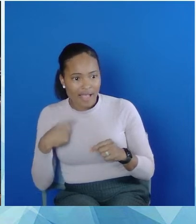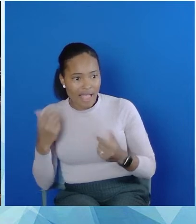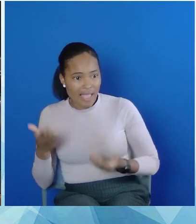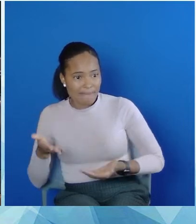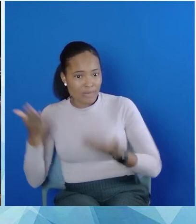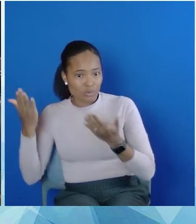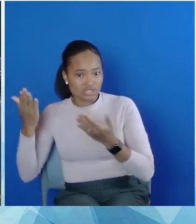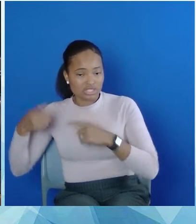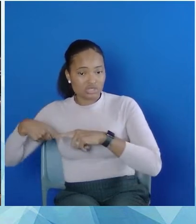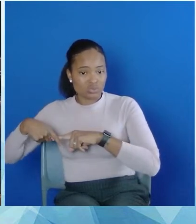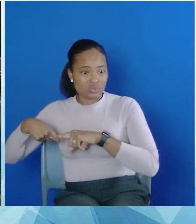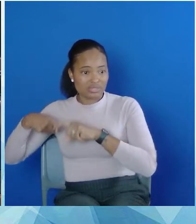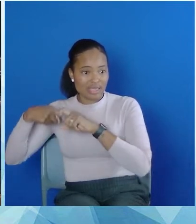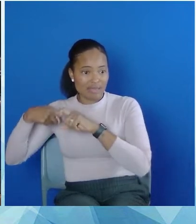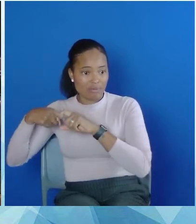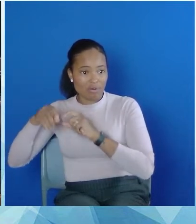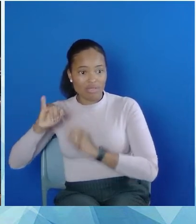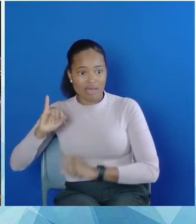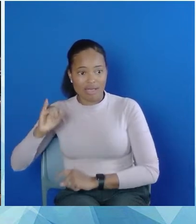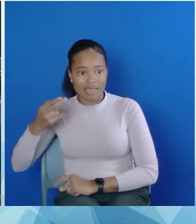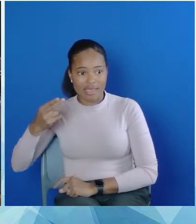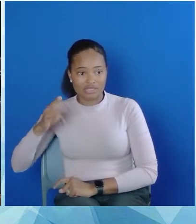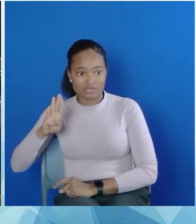table IHBF.